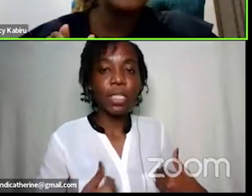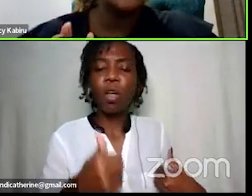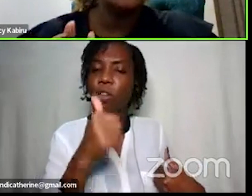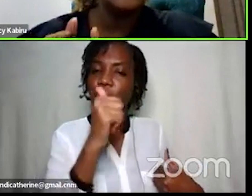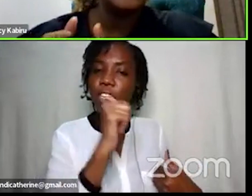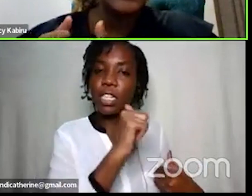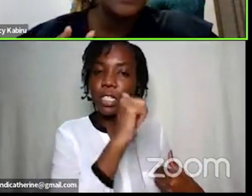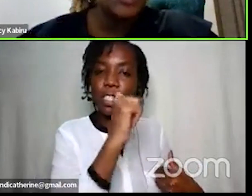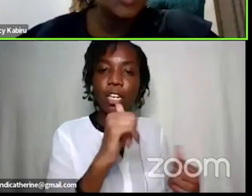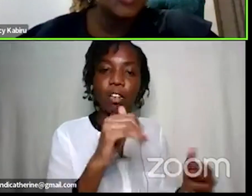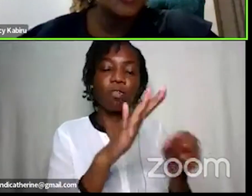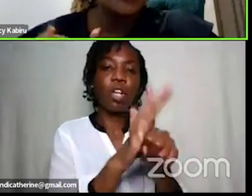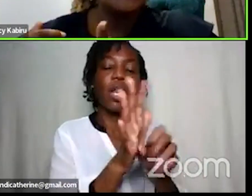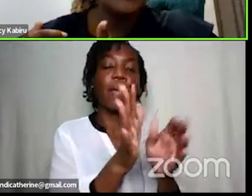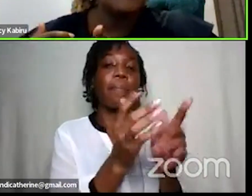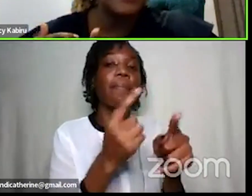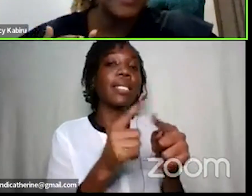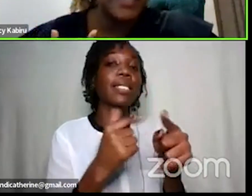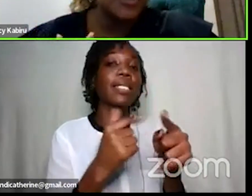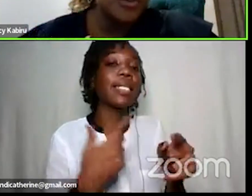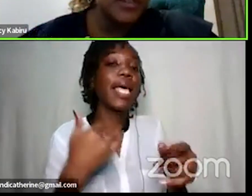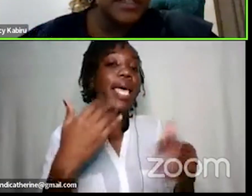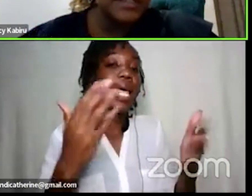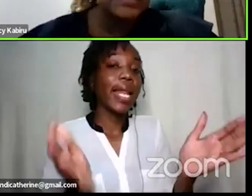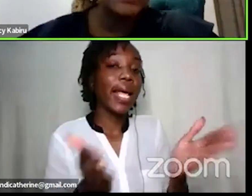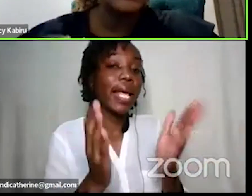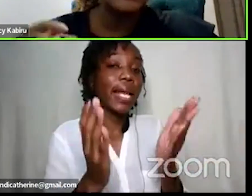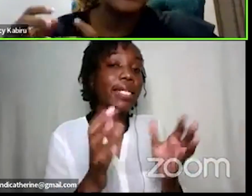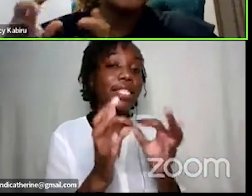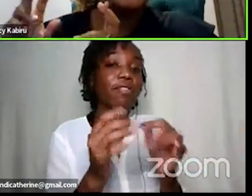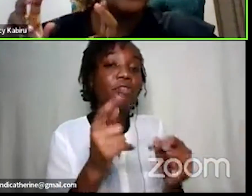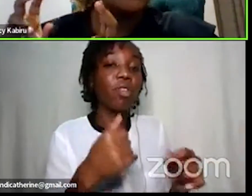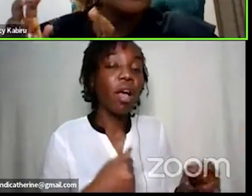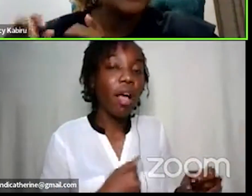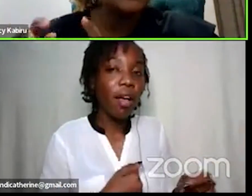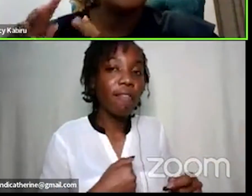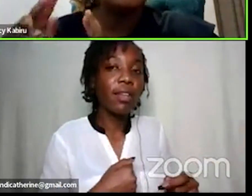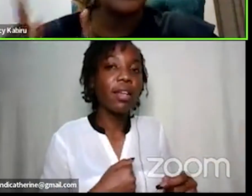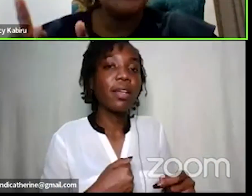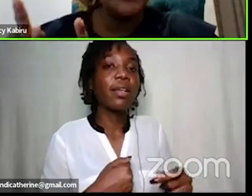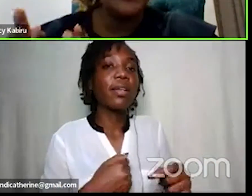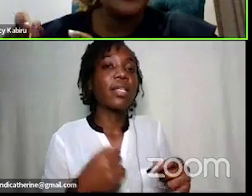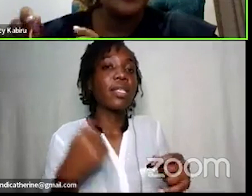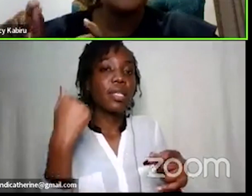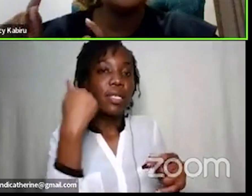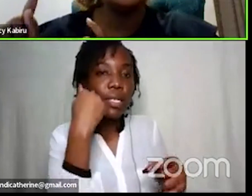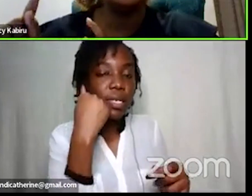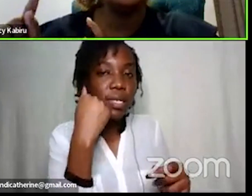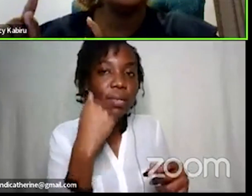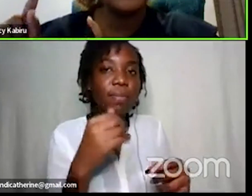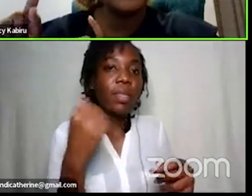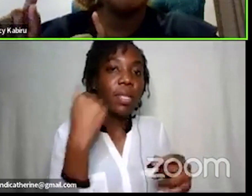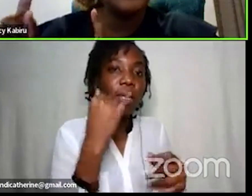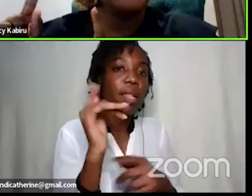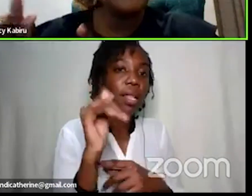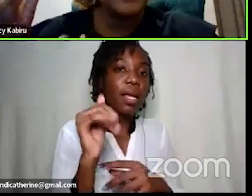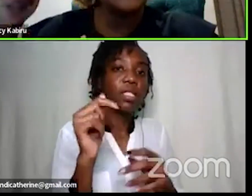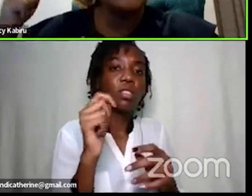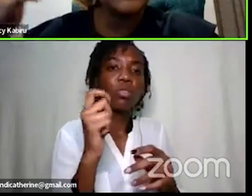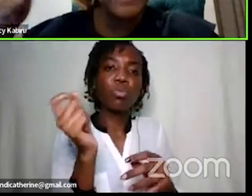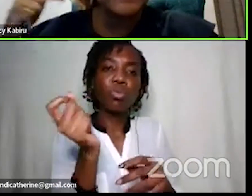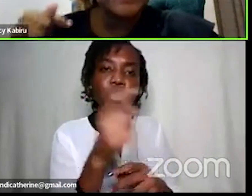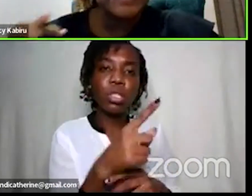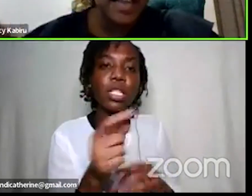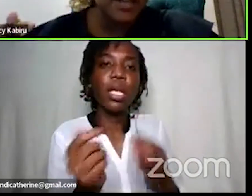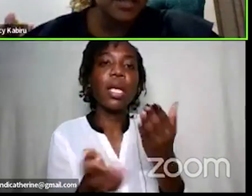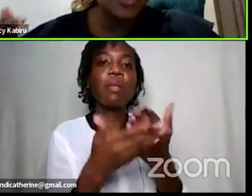confidentially. But we encourage you, if you have a diagnosis, the diagnosis should help you to be able